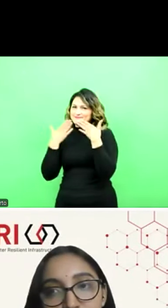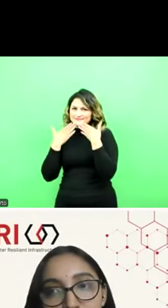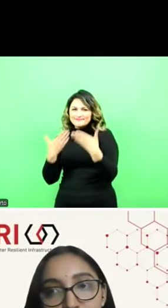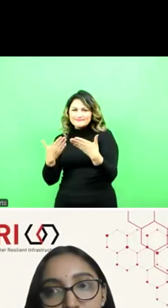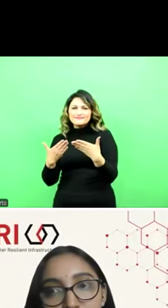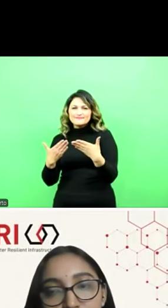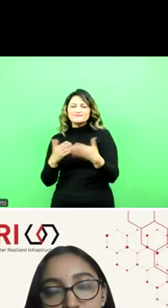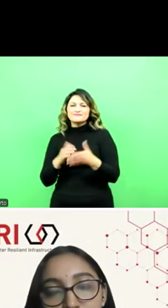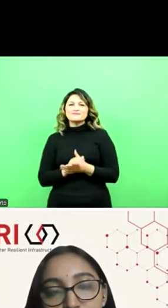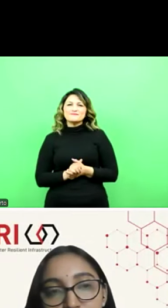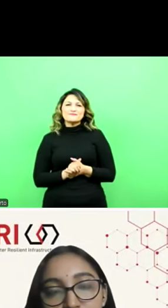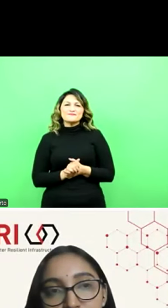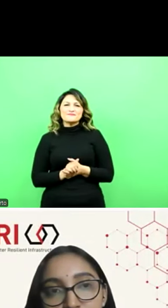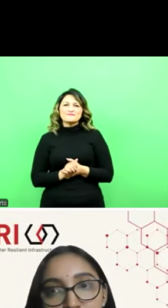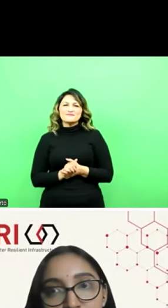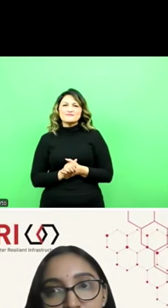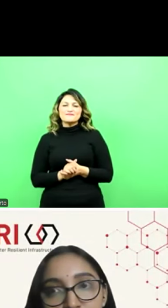for why do we need resilient